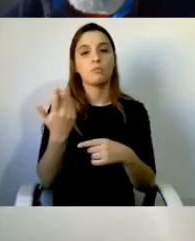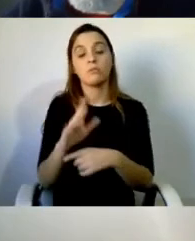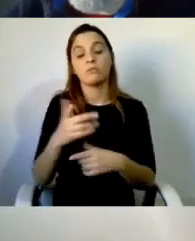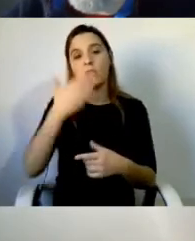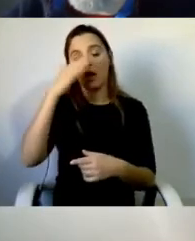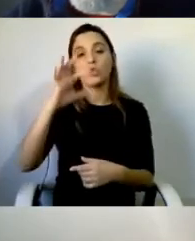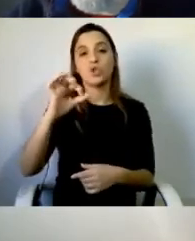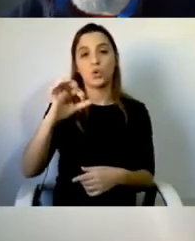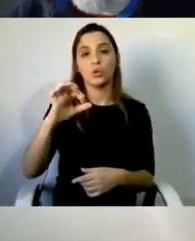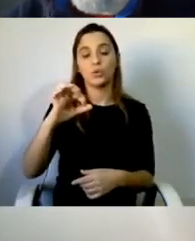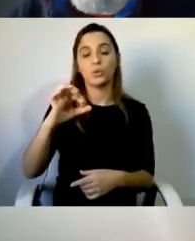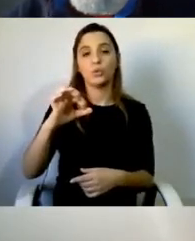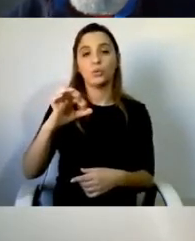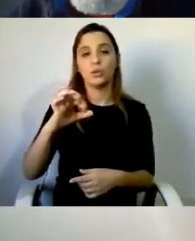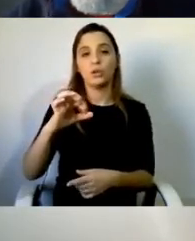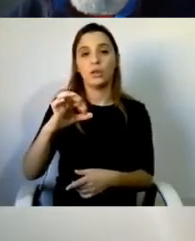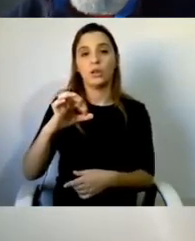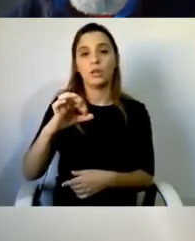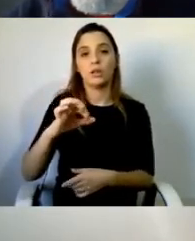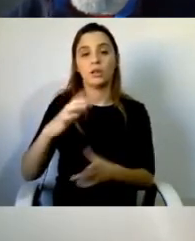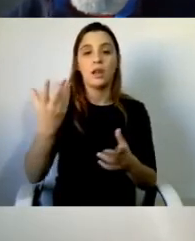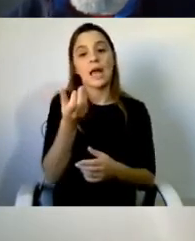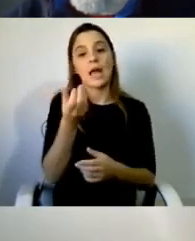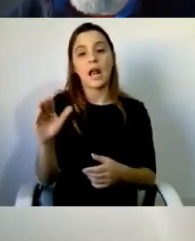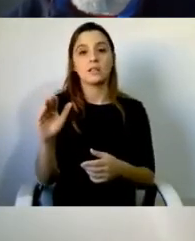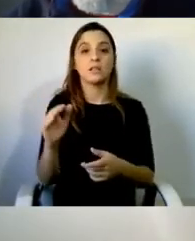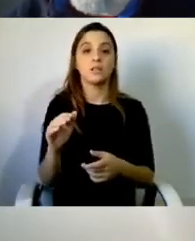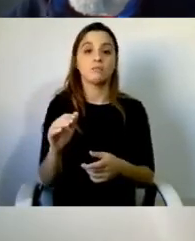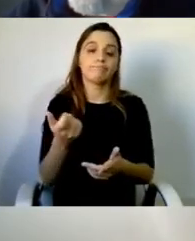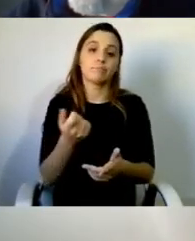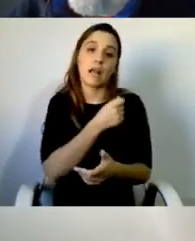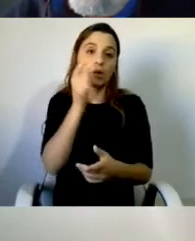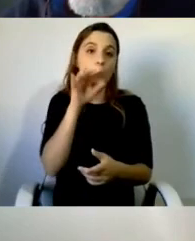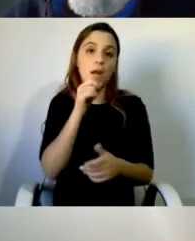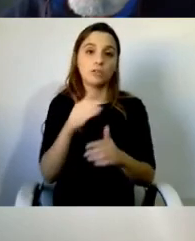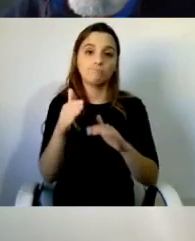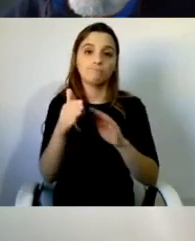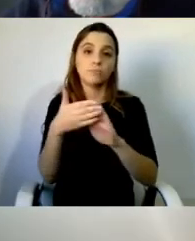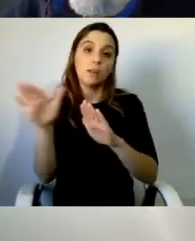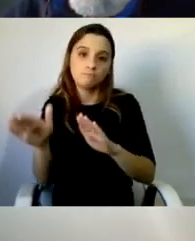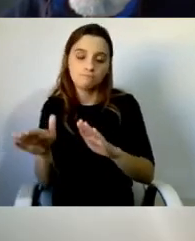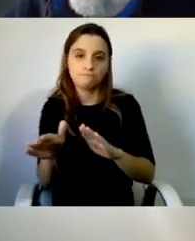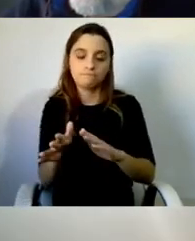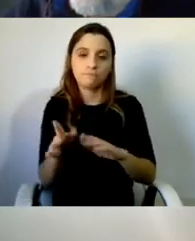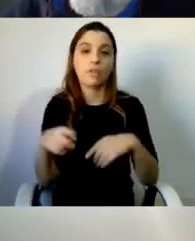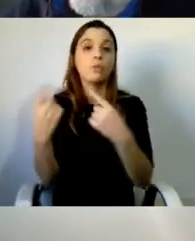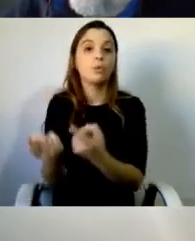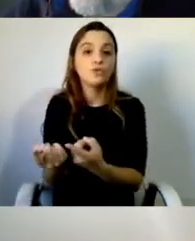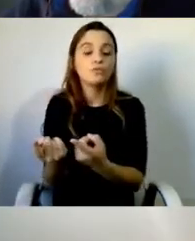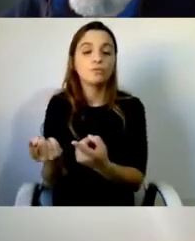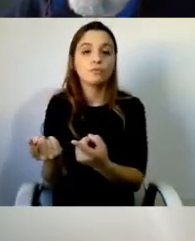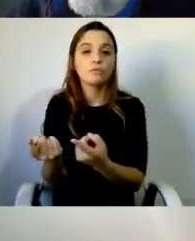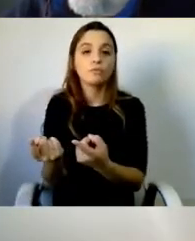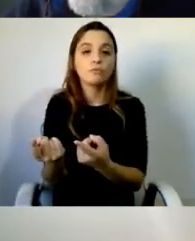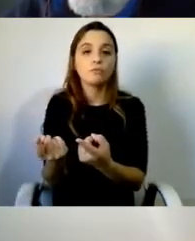children leave the home of the parents and then go for weekends or for lunch